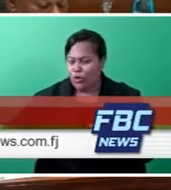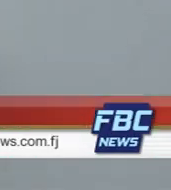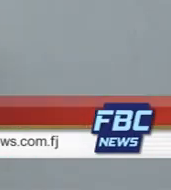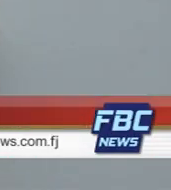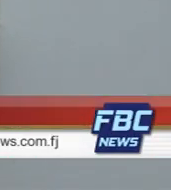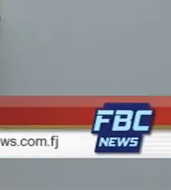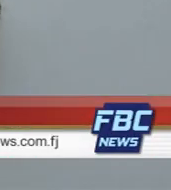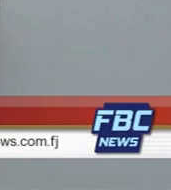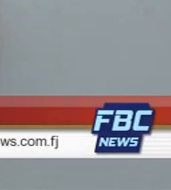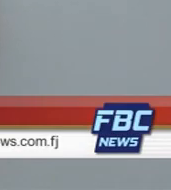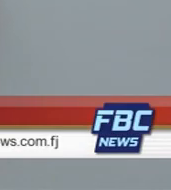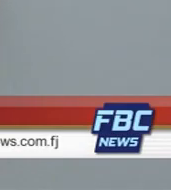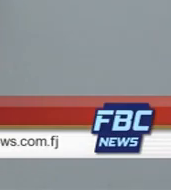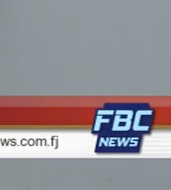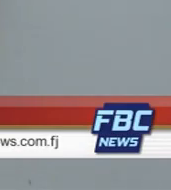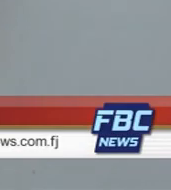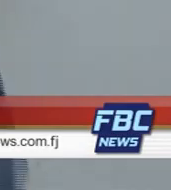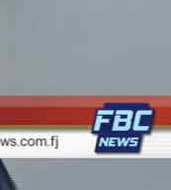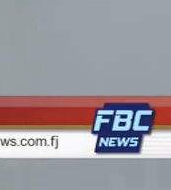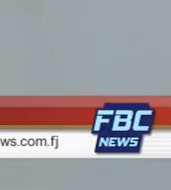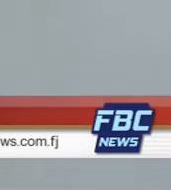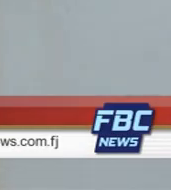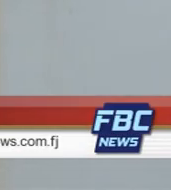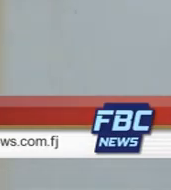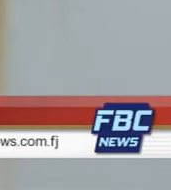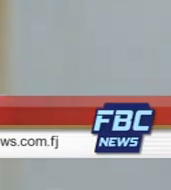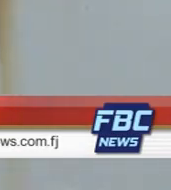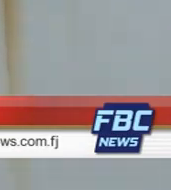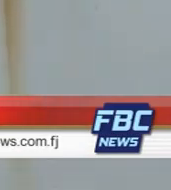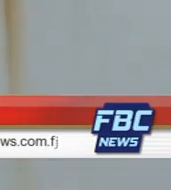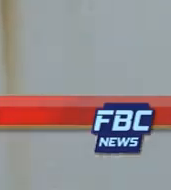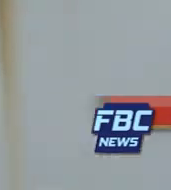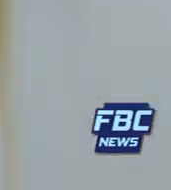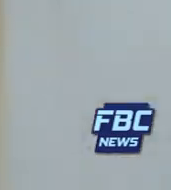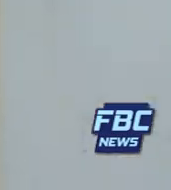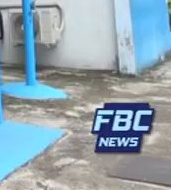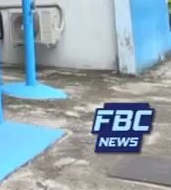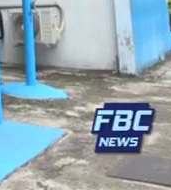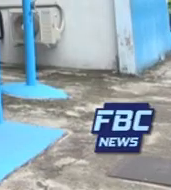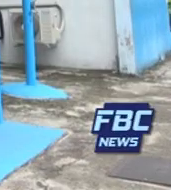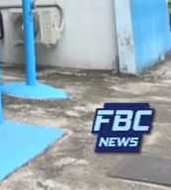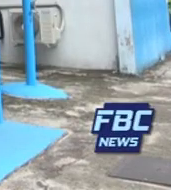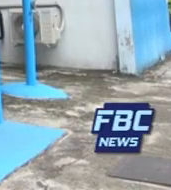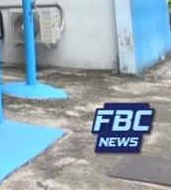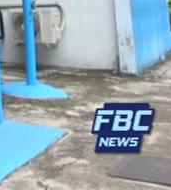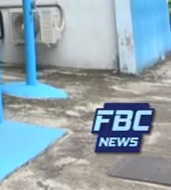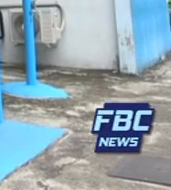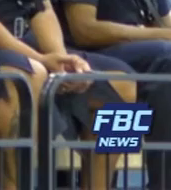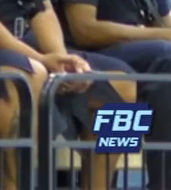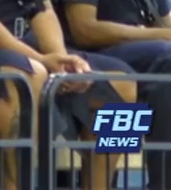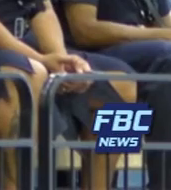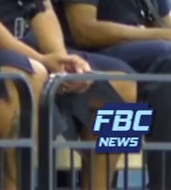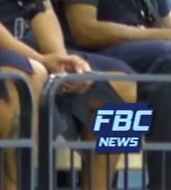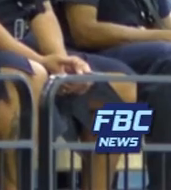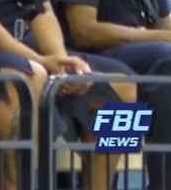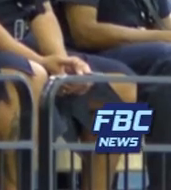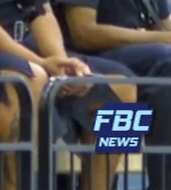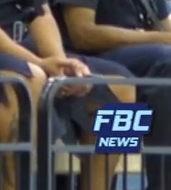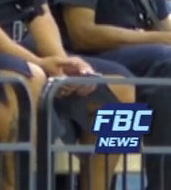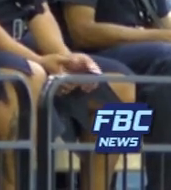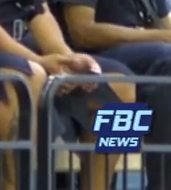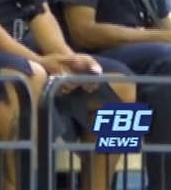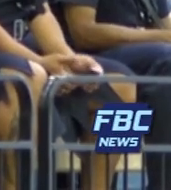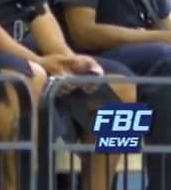maintaining law and order in the country, the force still has identified areas that need serious attention. In the restructure of the Fiji Police